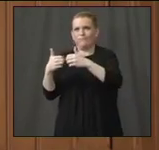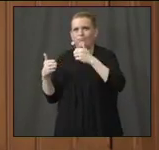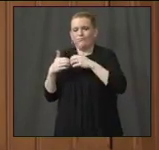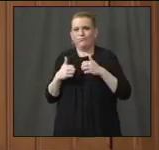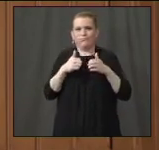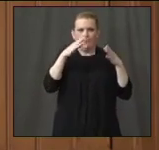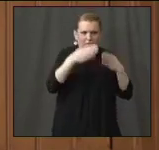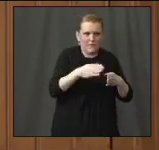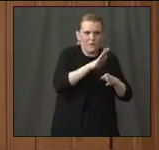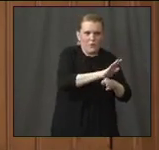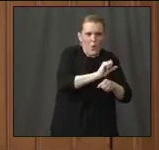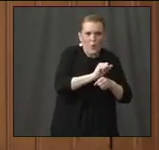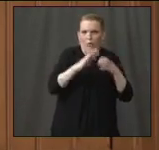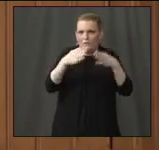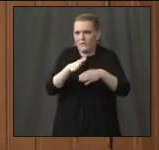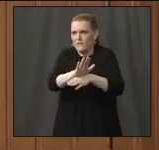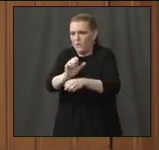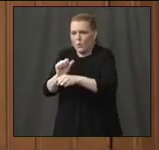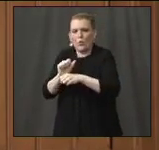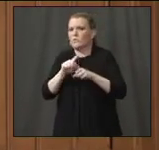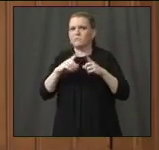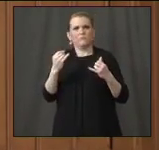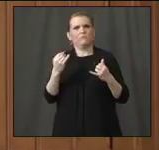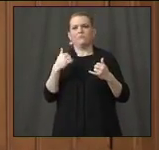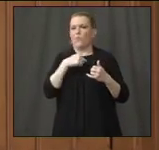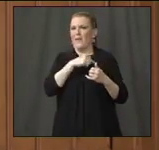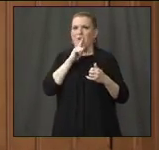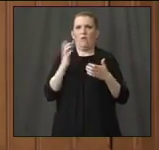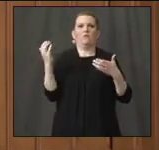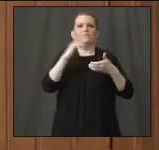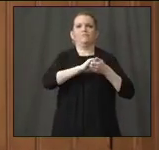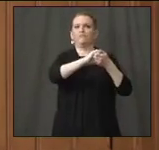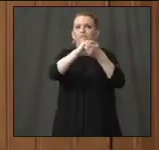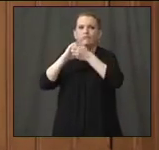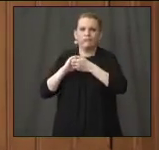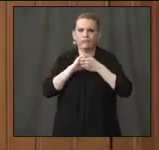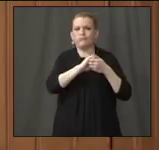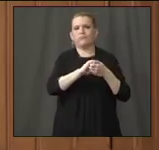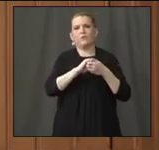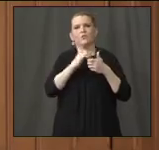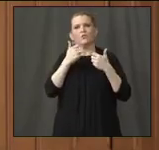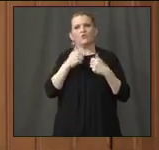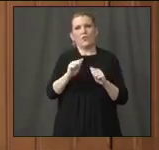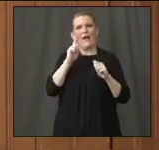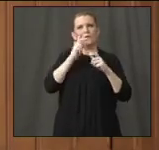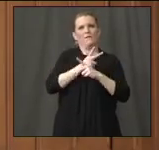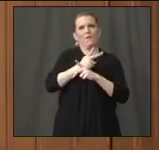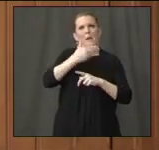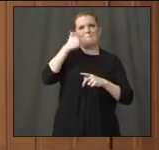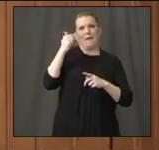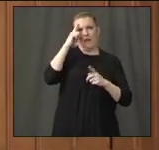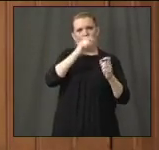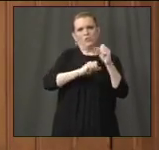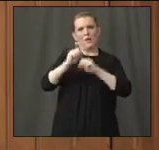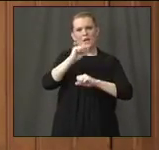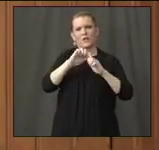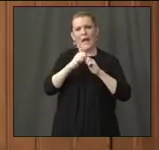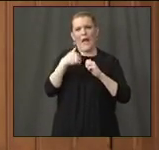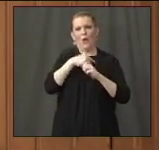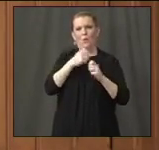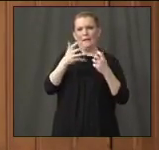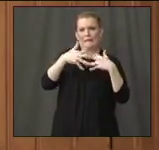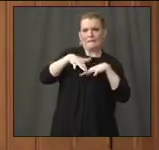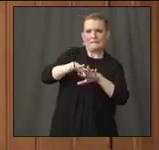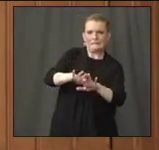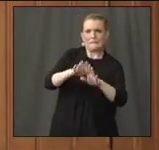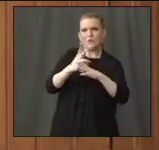health departments earlier today. So we're working on an integrated strategy to make sure that we're able to take advantage of all the resources we have, plus